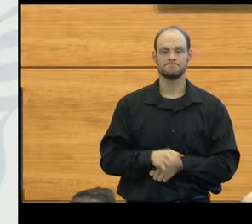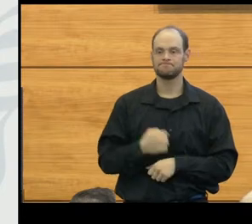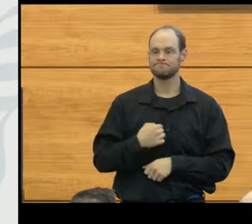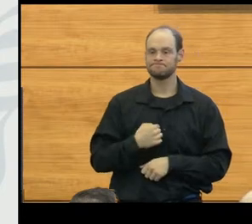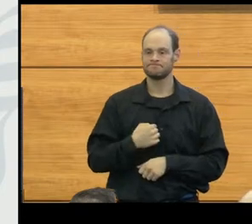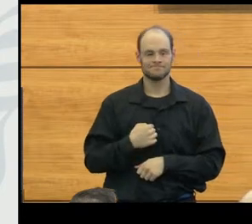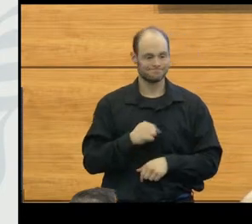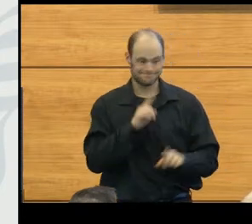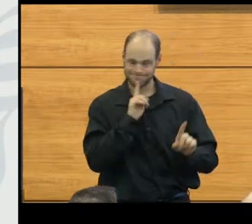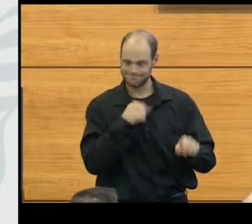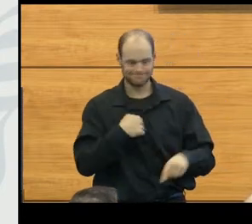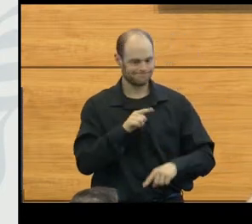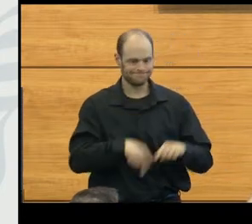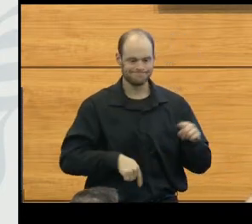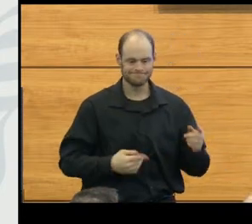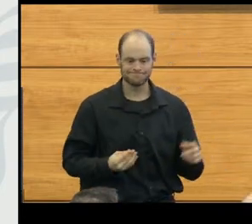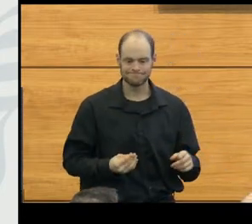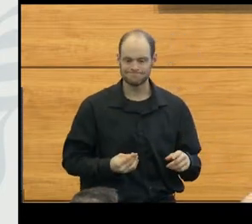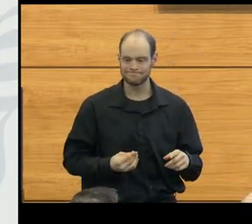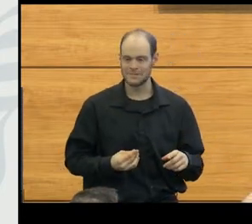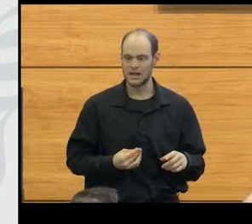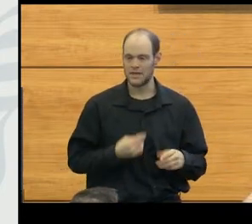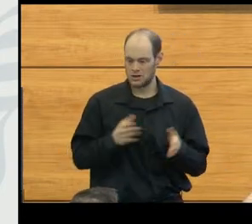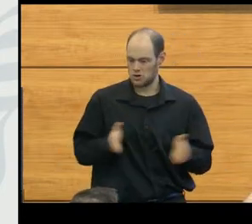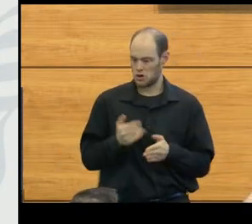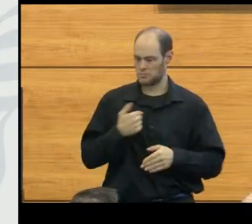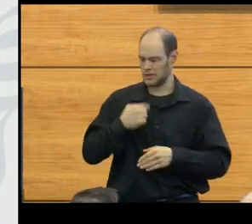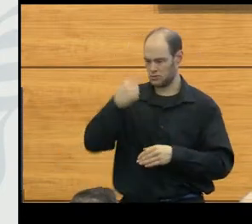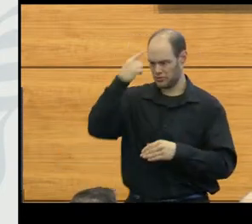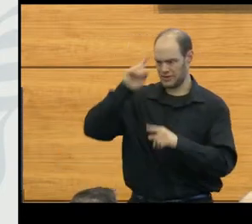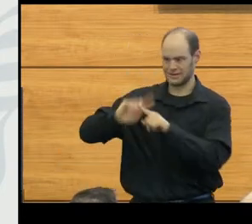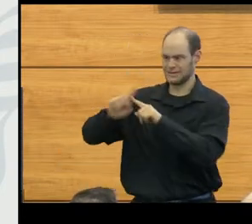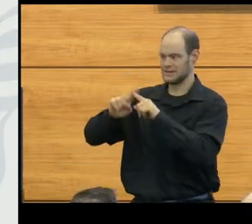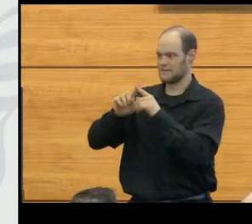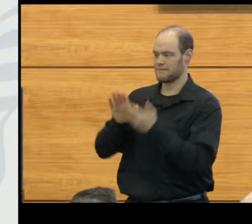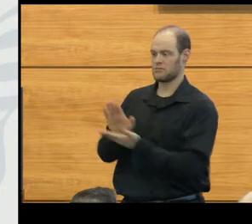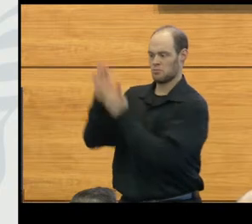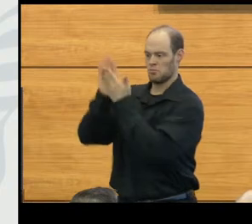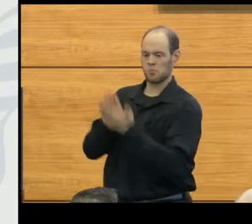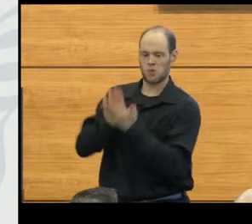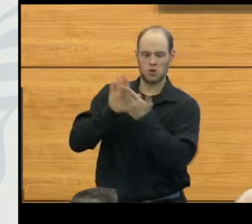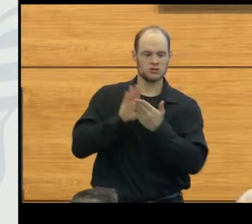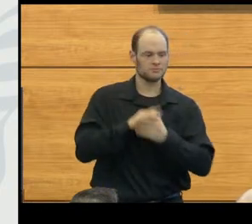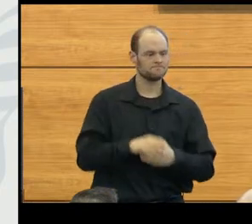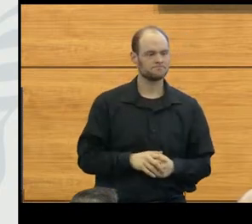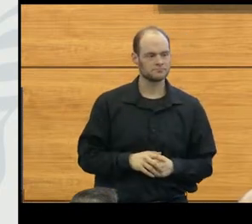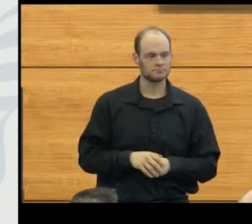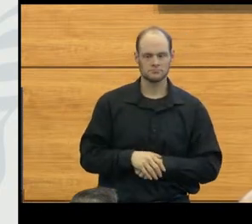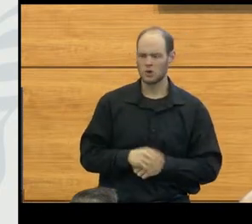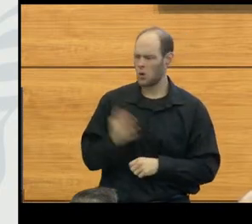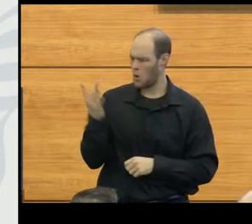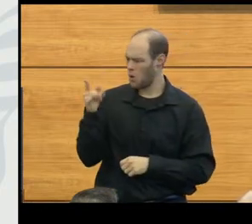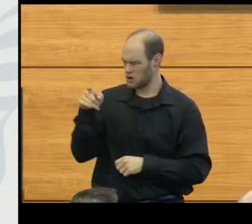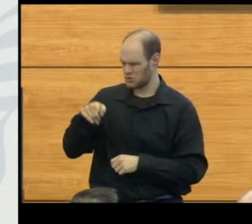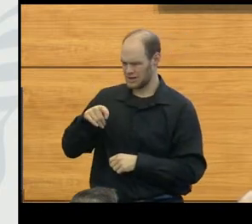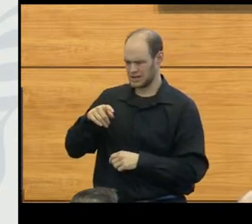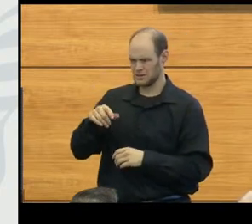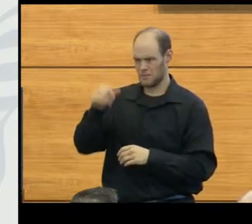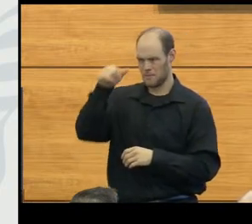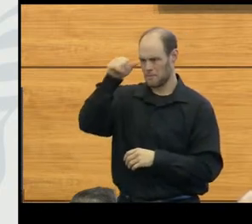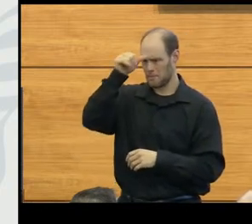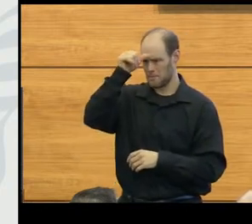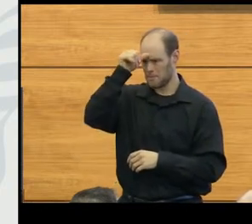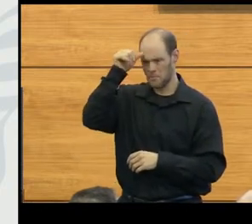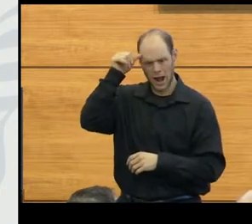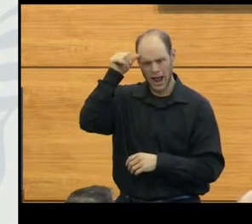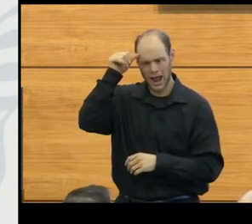couldn't give her an answer to, and then kind of pushed me to think in different directions. Why do you need to operate on the brain